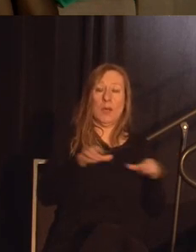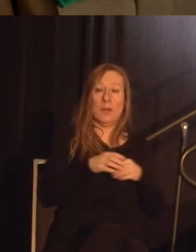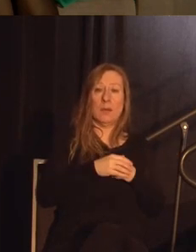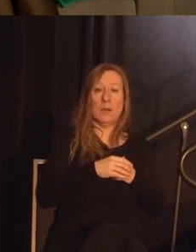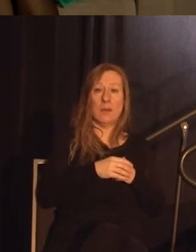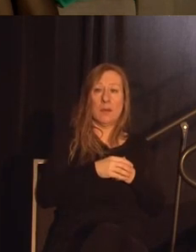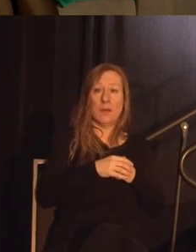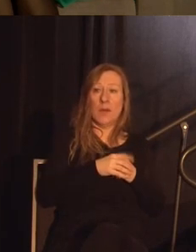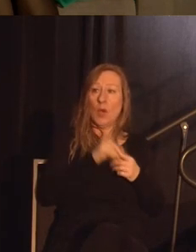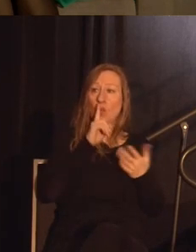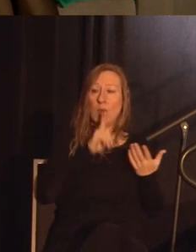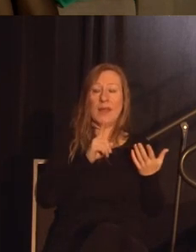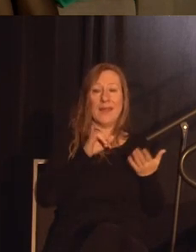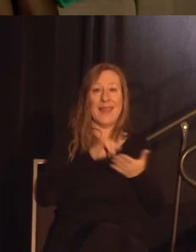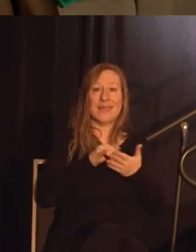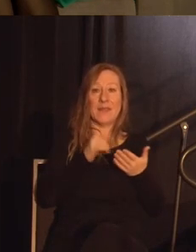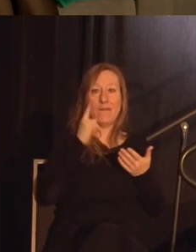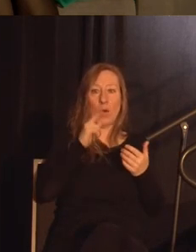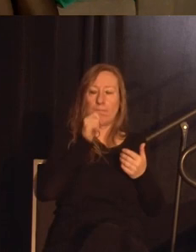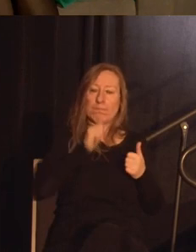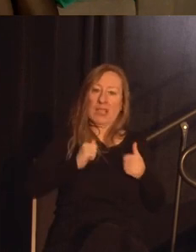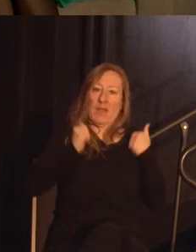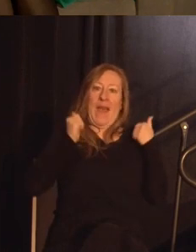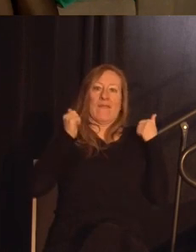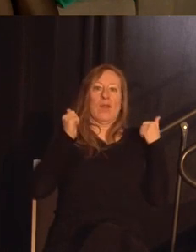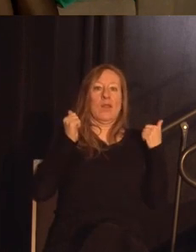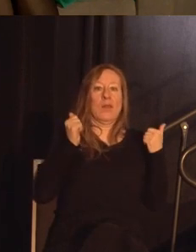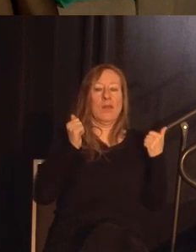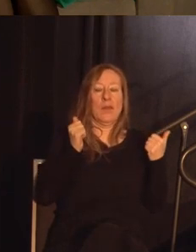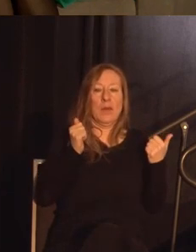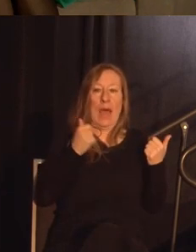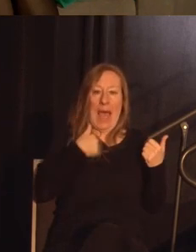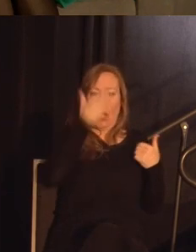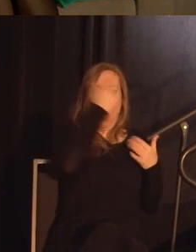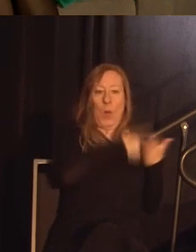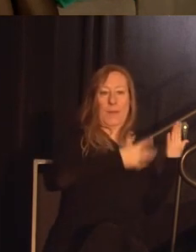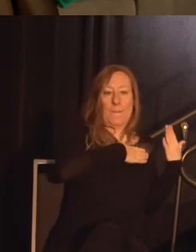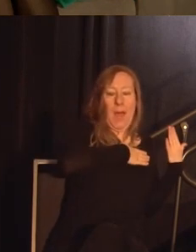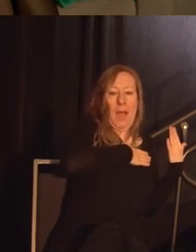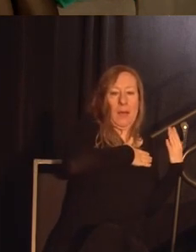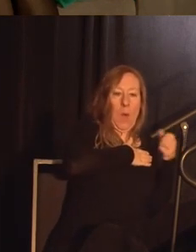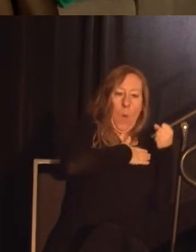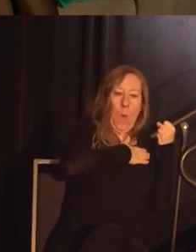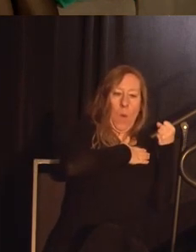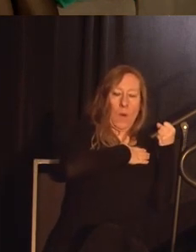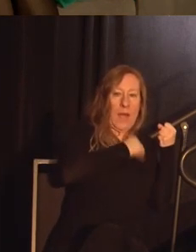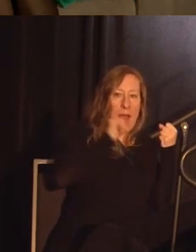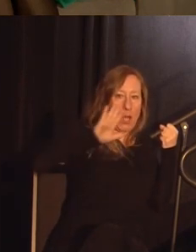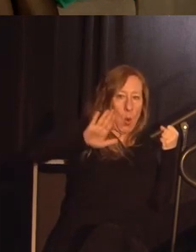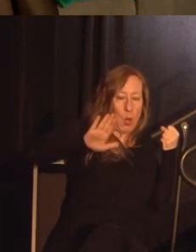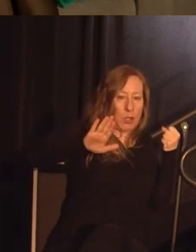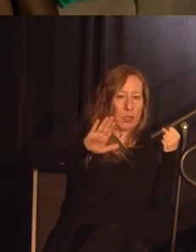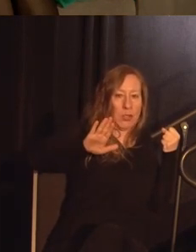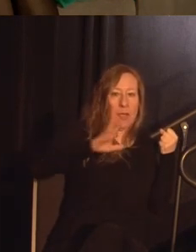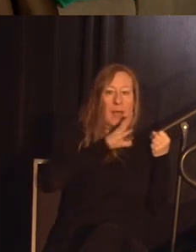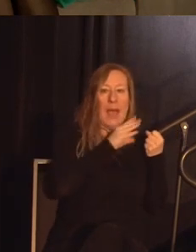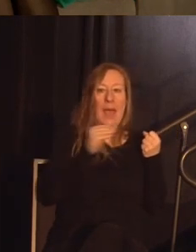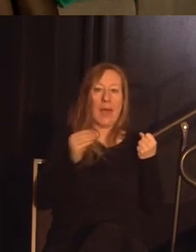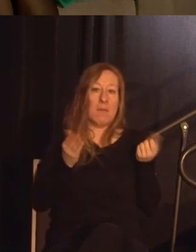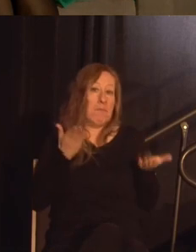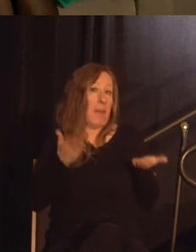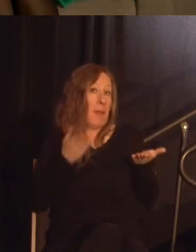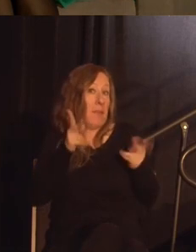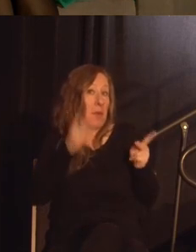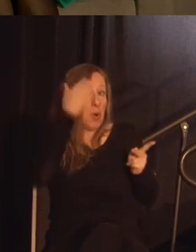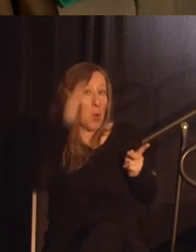it's a survival mechanism. Like, I have to, like, I know what's mine and it is not yours. And maybe people don't